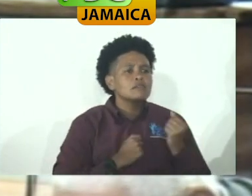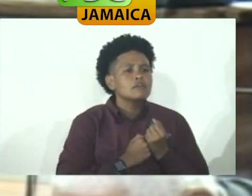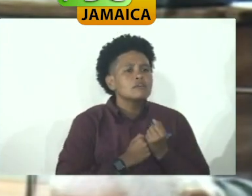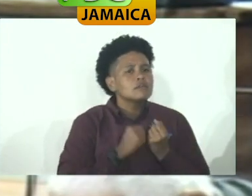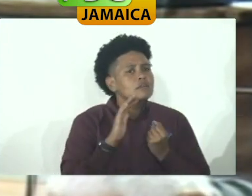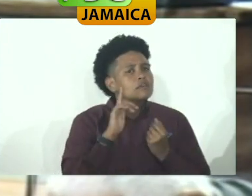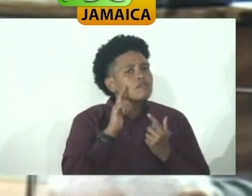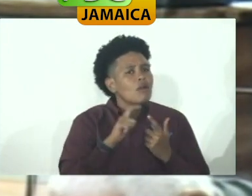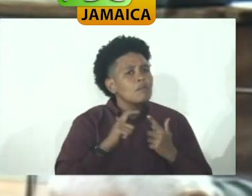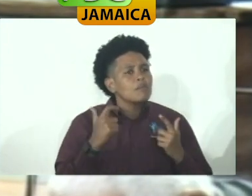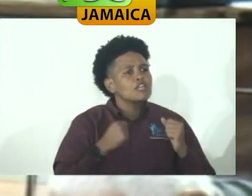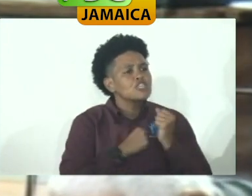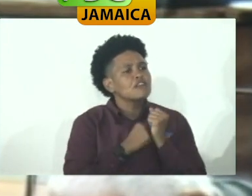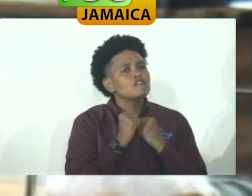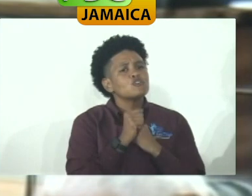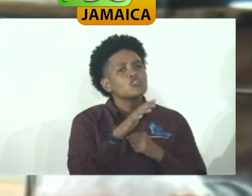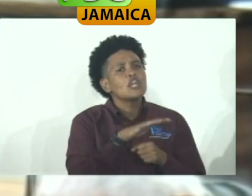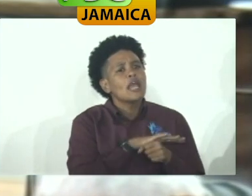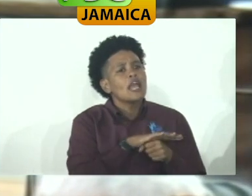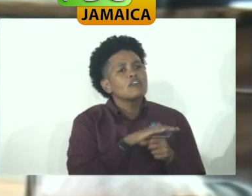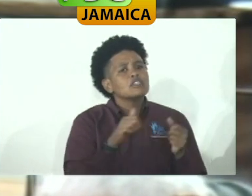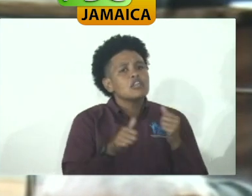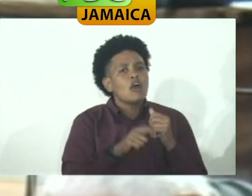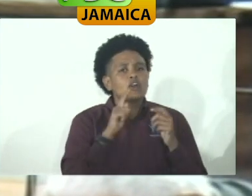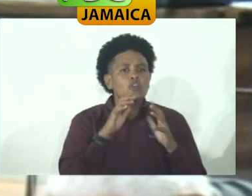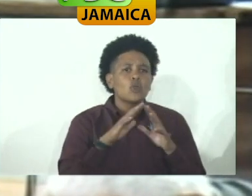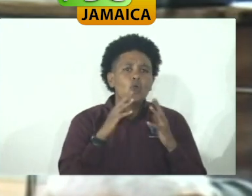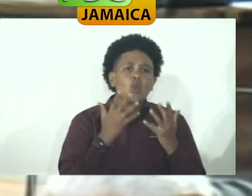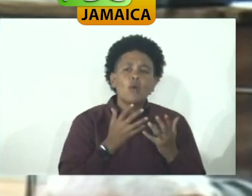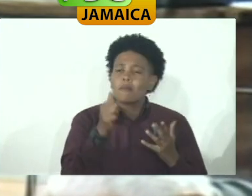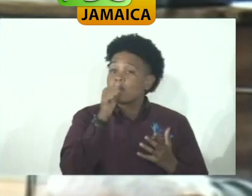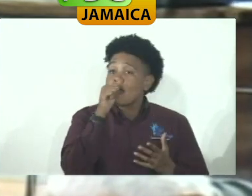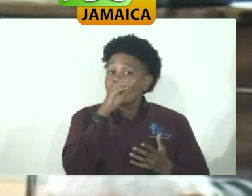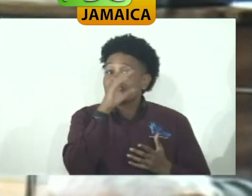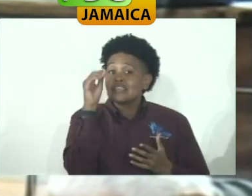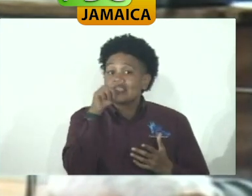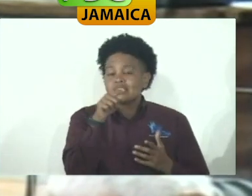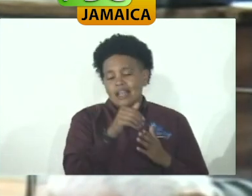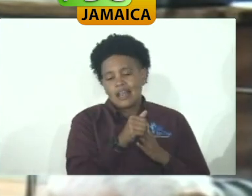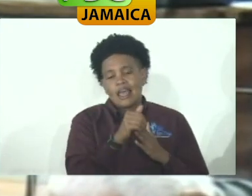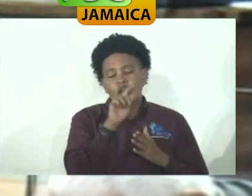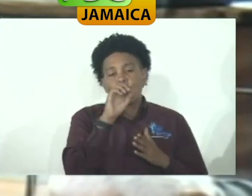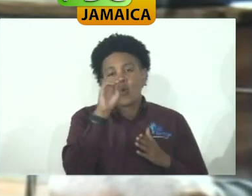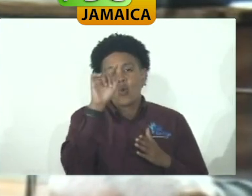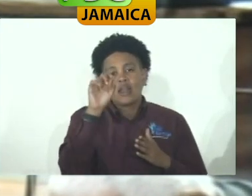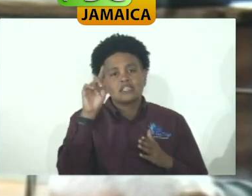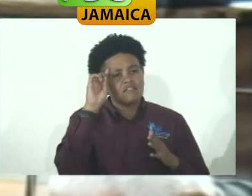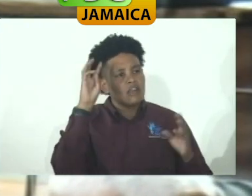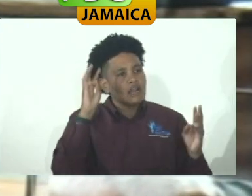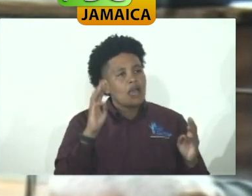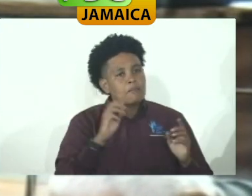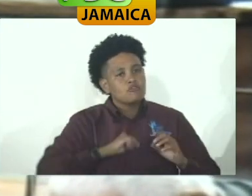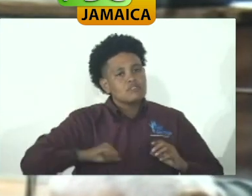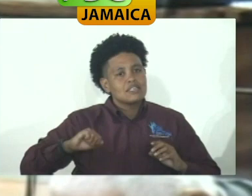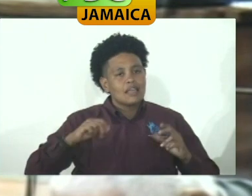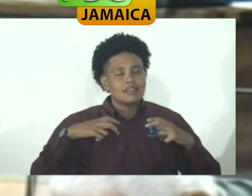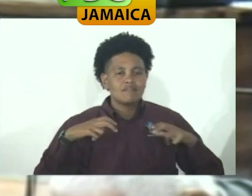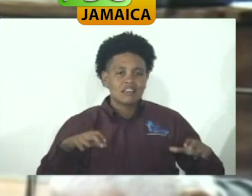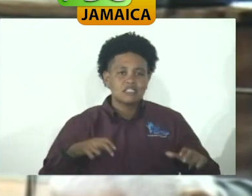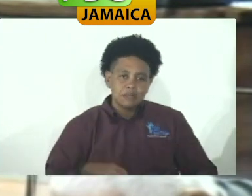major infrastructure areas under the global private sector led Coalition for Climate Resilient Investment.